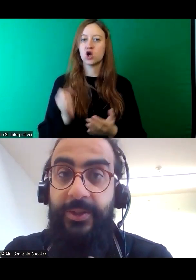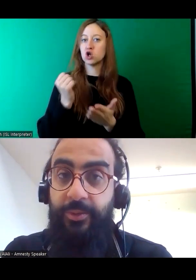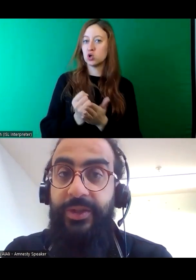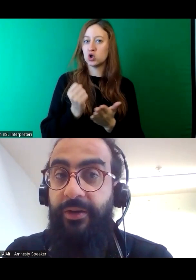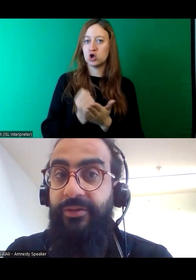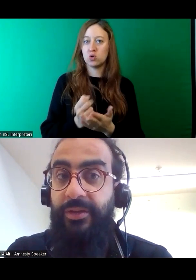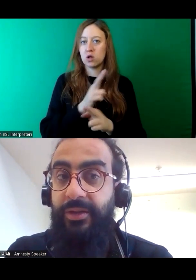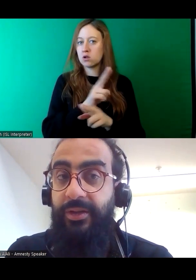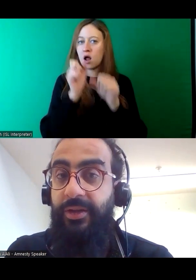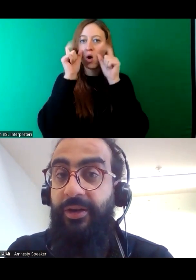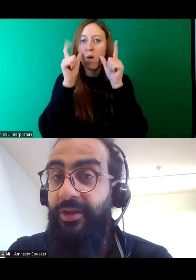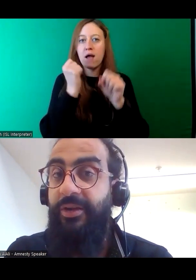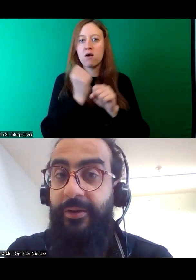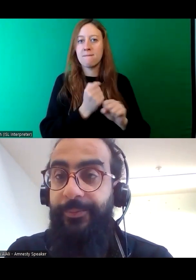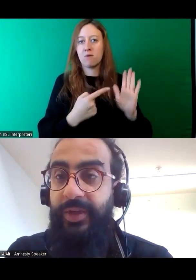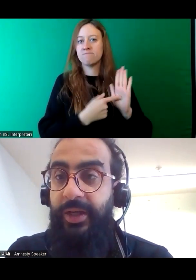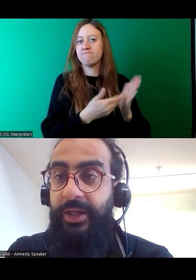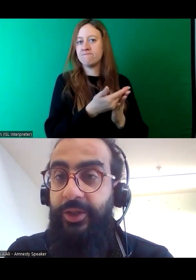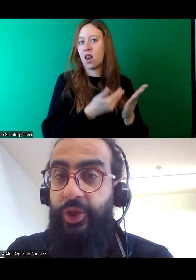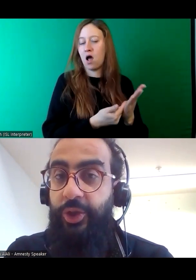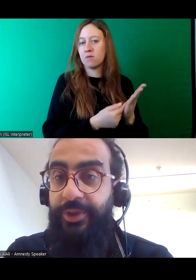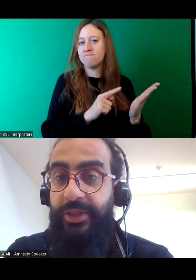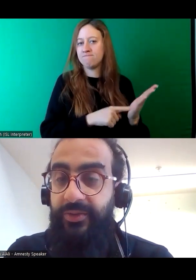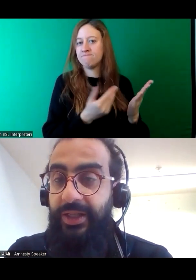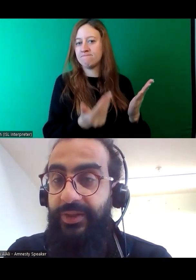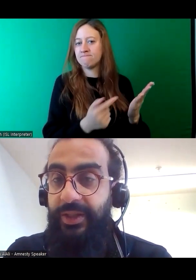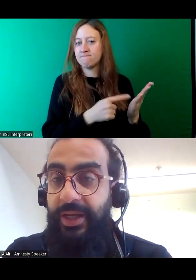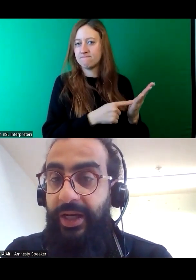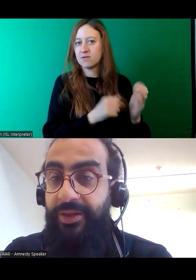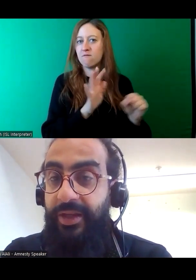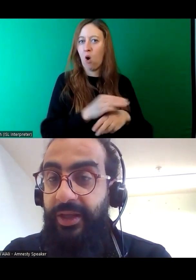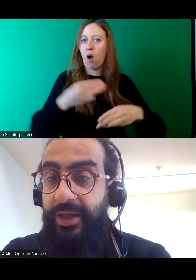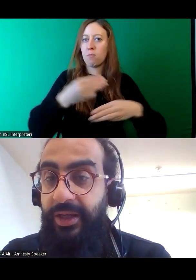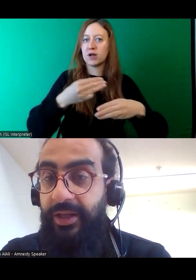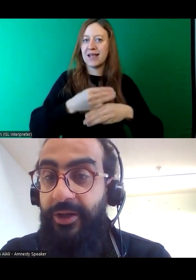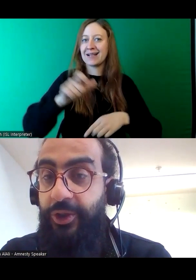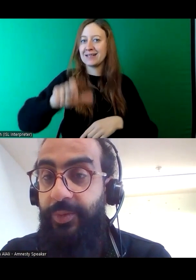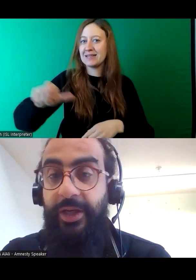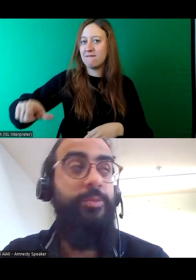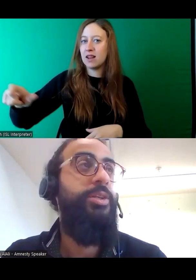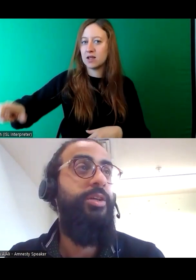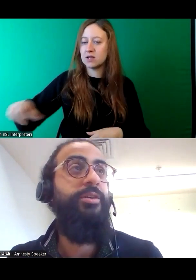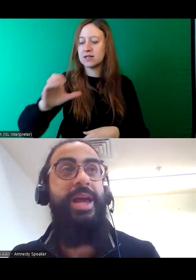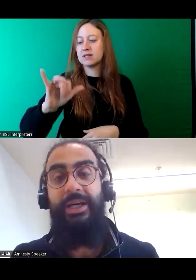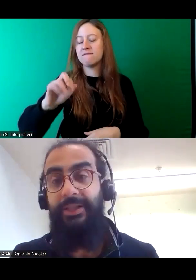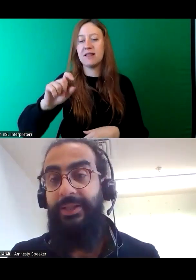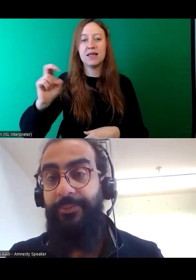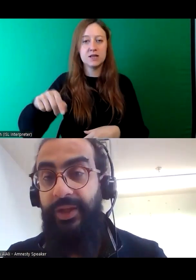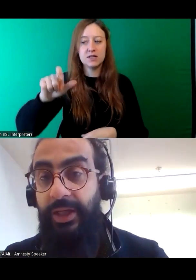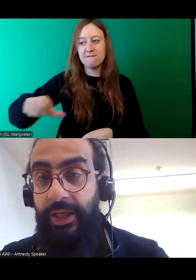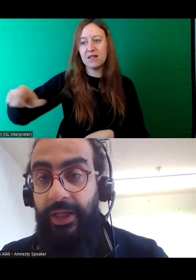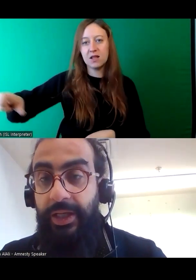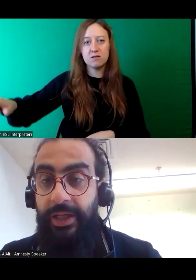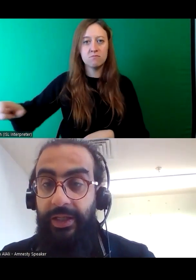These instruments are there to protect civilians, and then there should be a humanitarian access